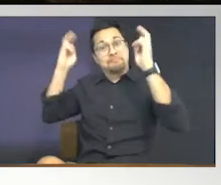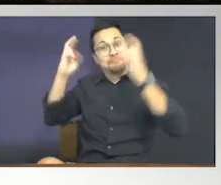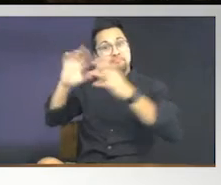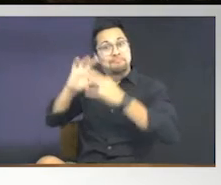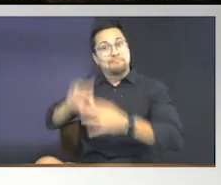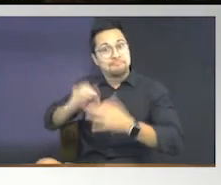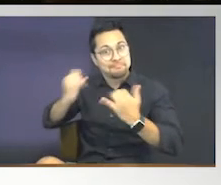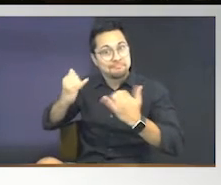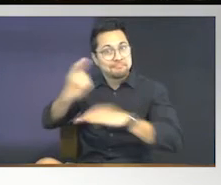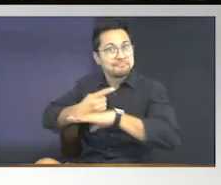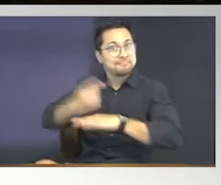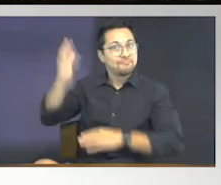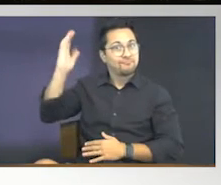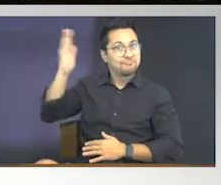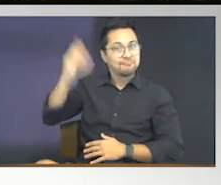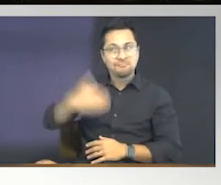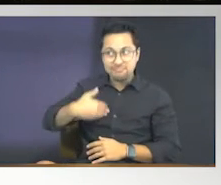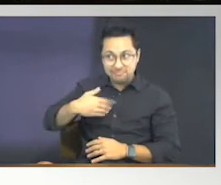Anybody guess what it is?